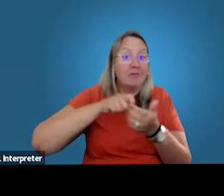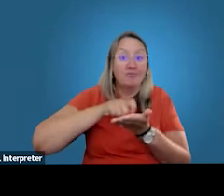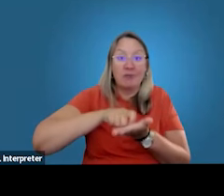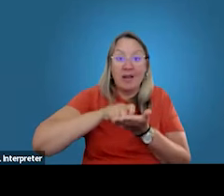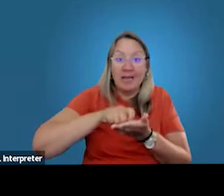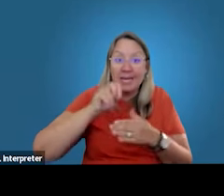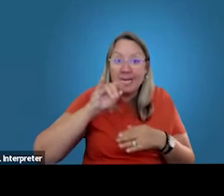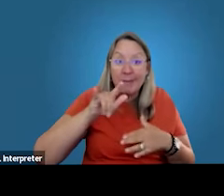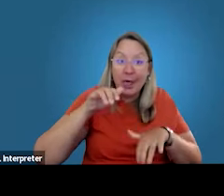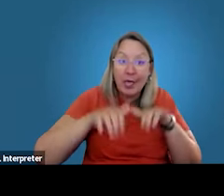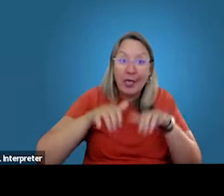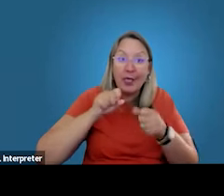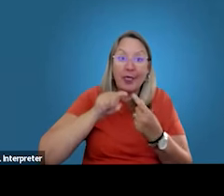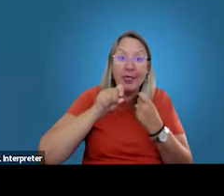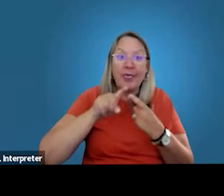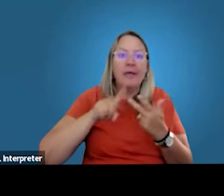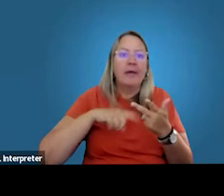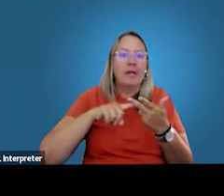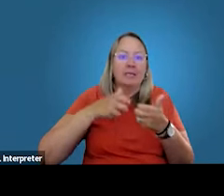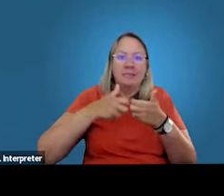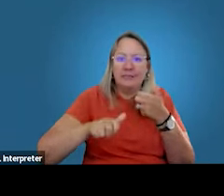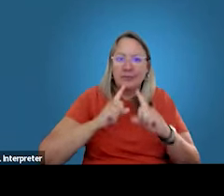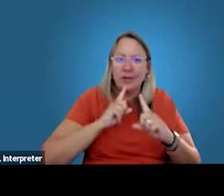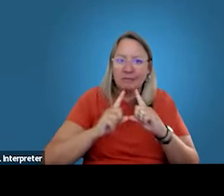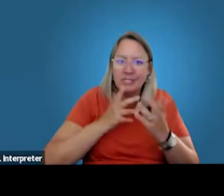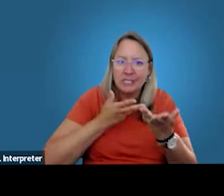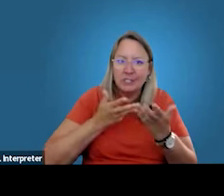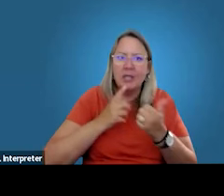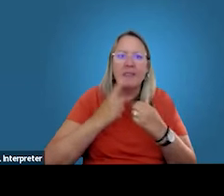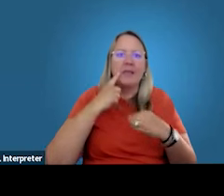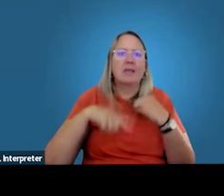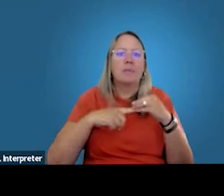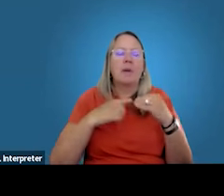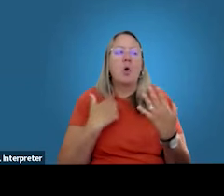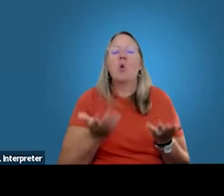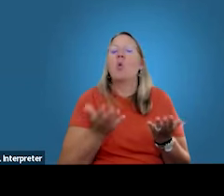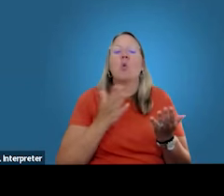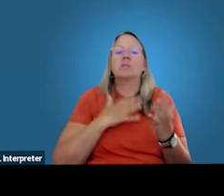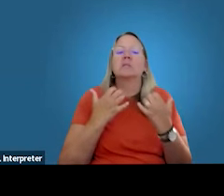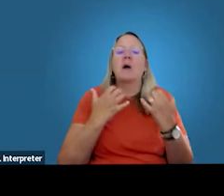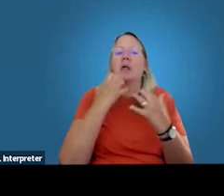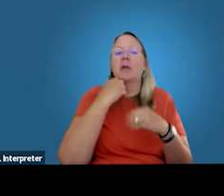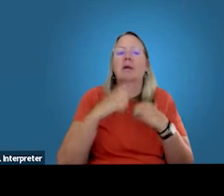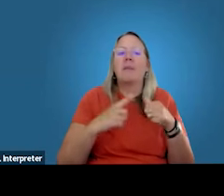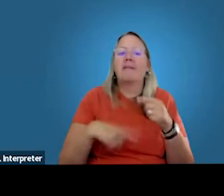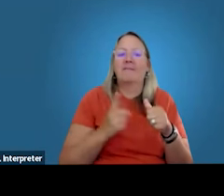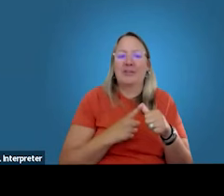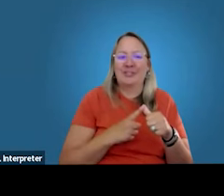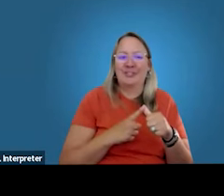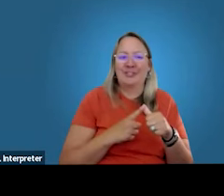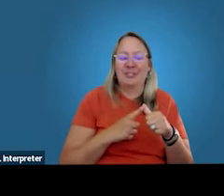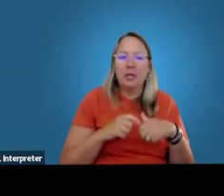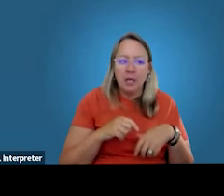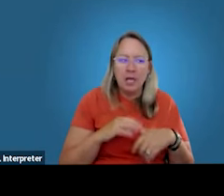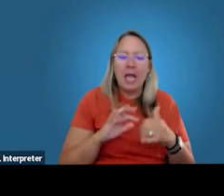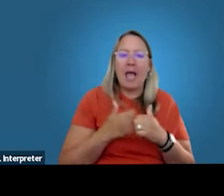email, every time we're constructing a difficult conversation with someone, thinking about what does my audience care about first? How am I being